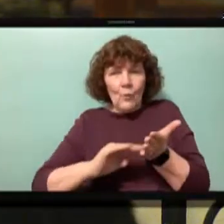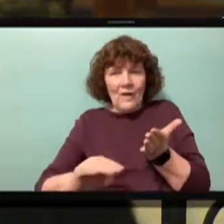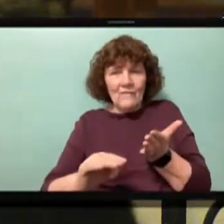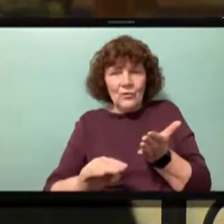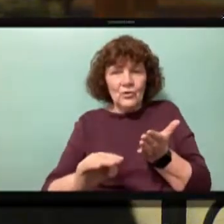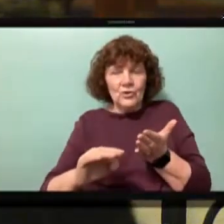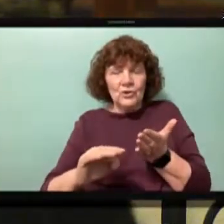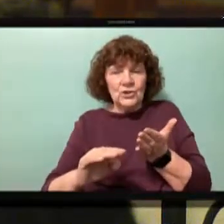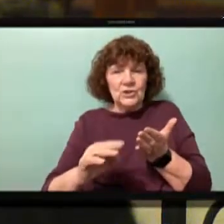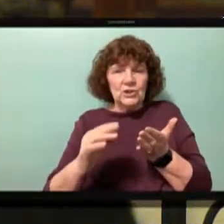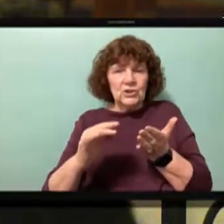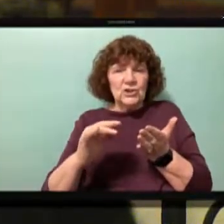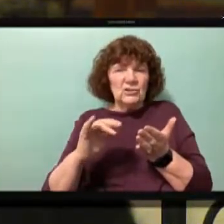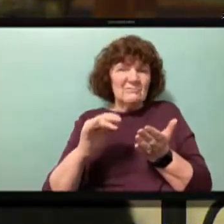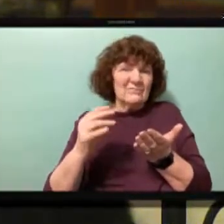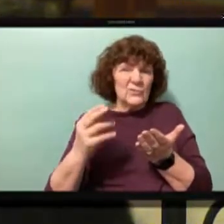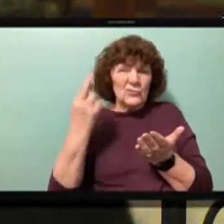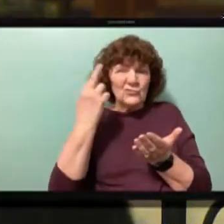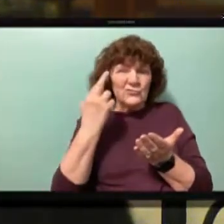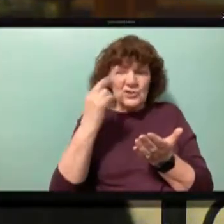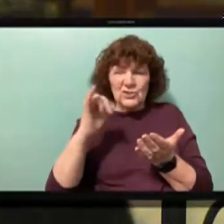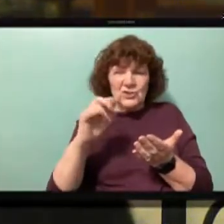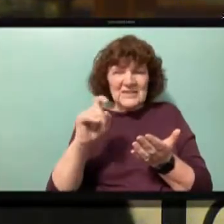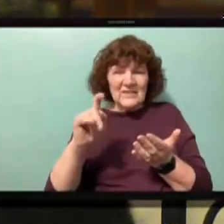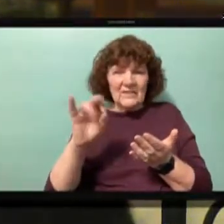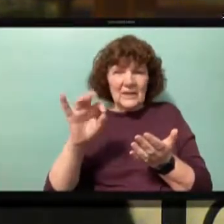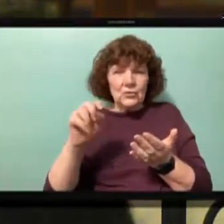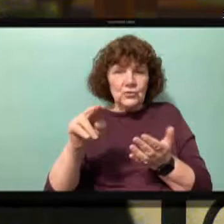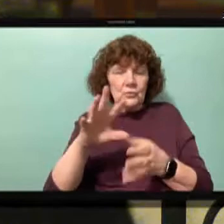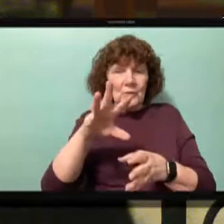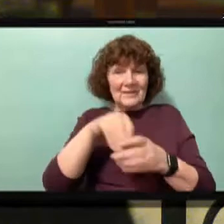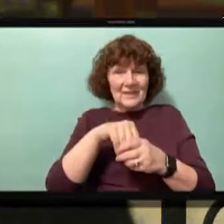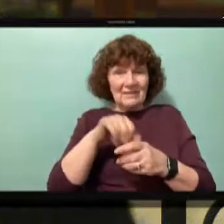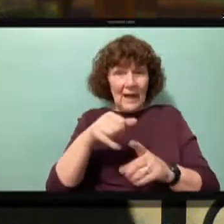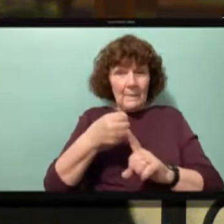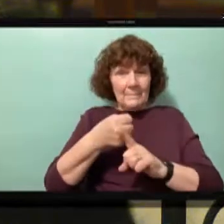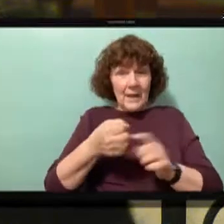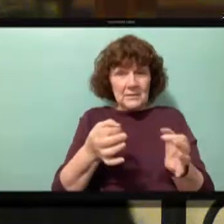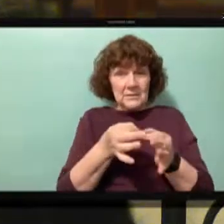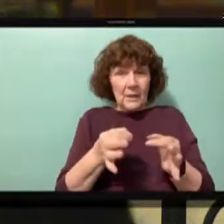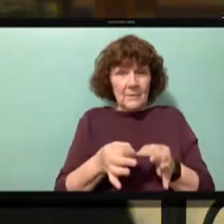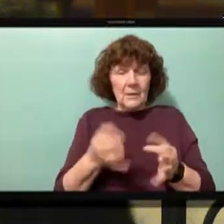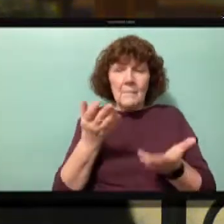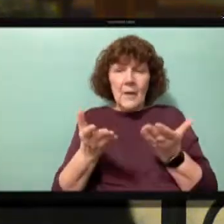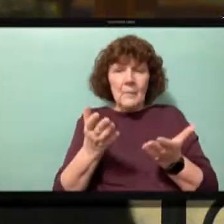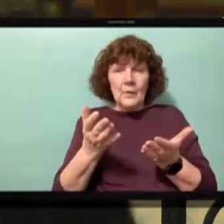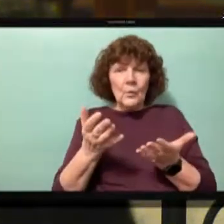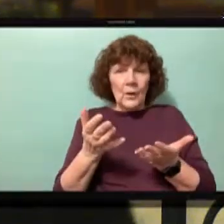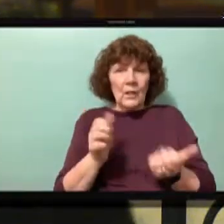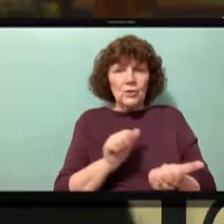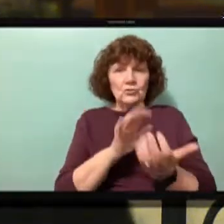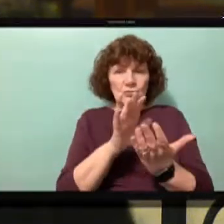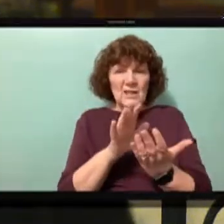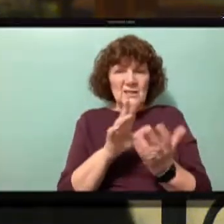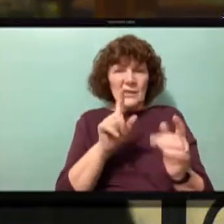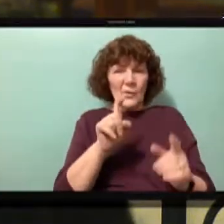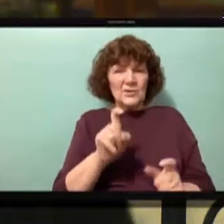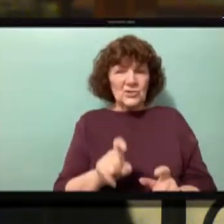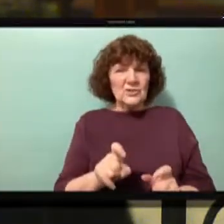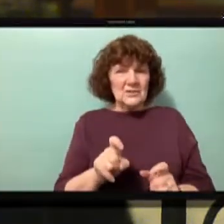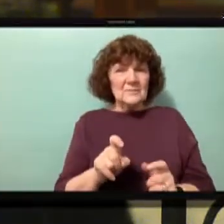in the financial impact statements too, which may head off, may address questions proactively. But as the controller mentioned, you know,